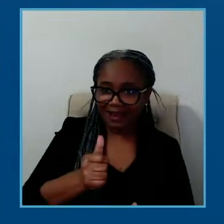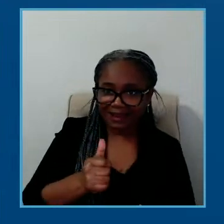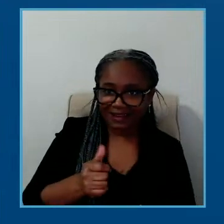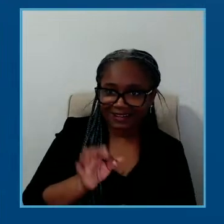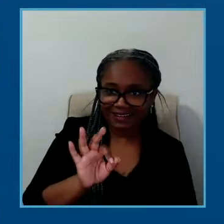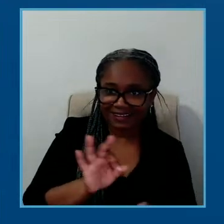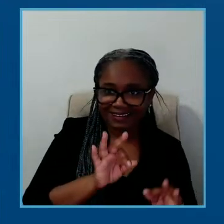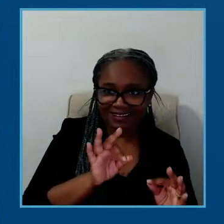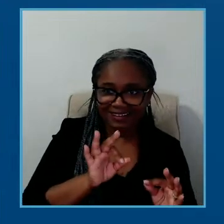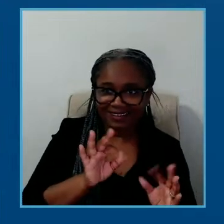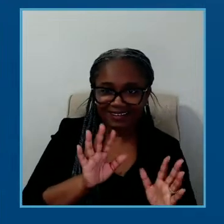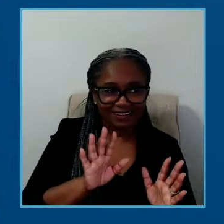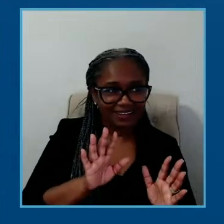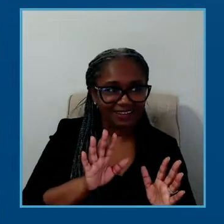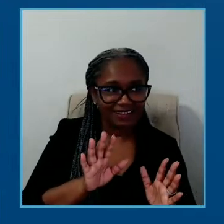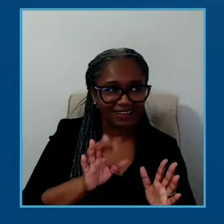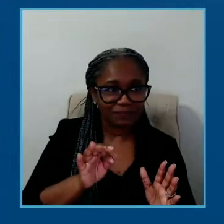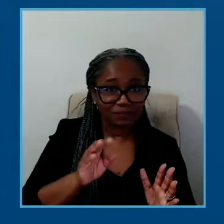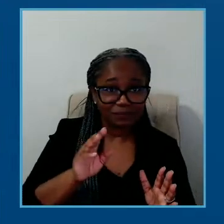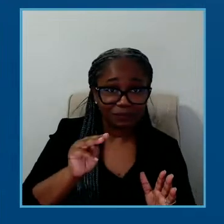something, Mr. Walters. I'm sorry.